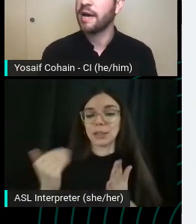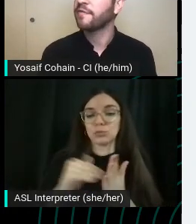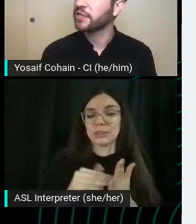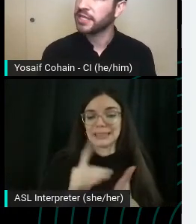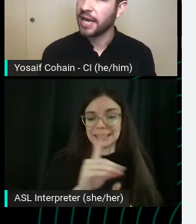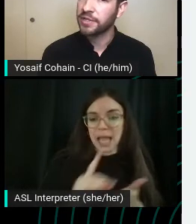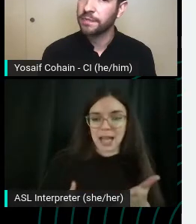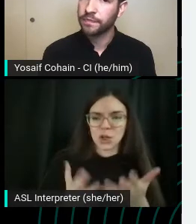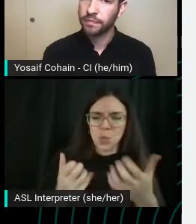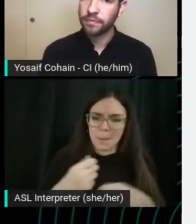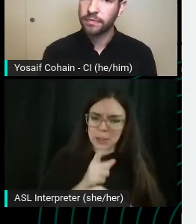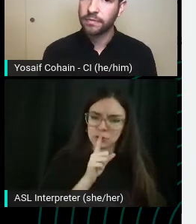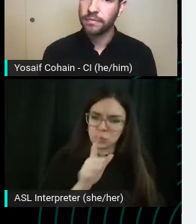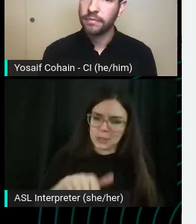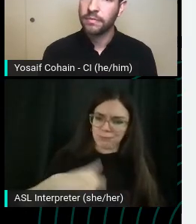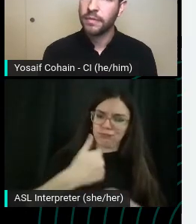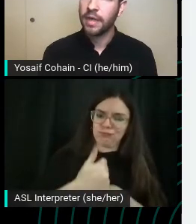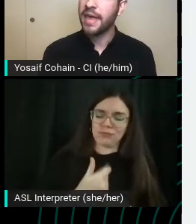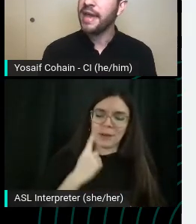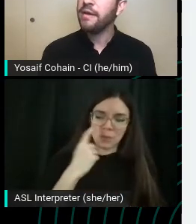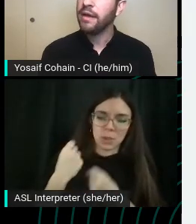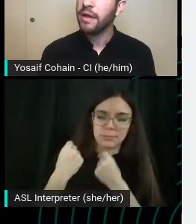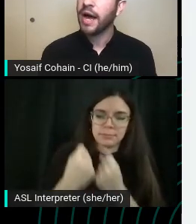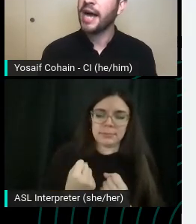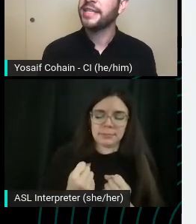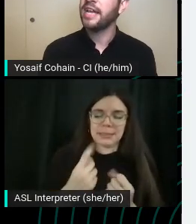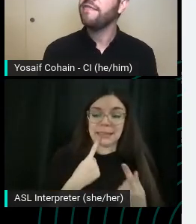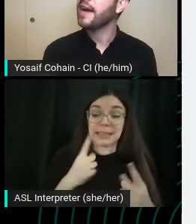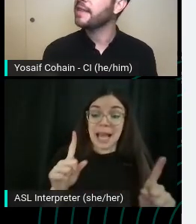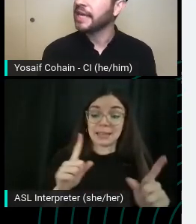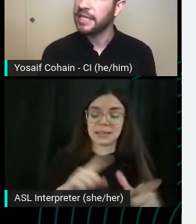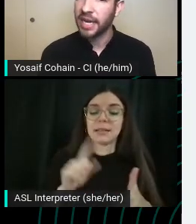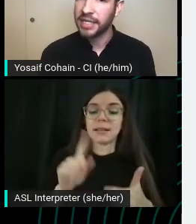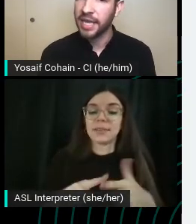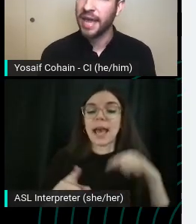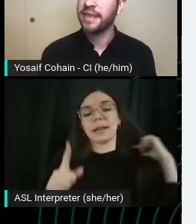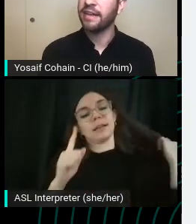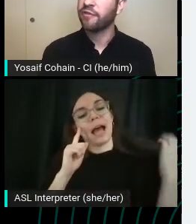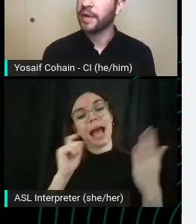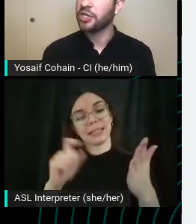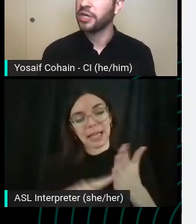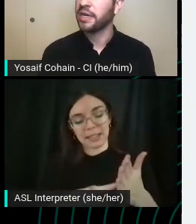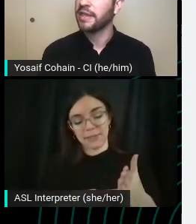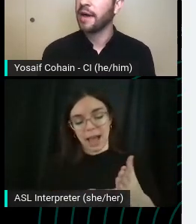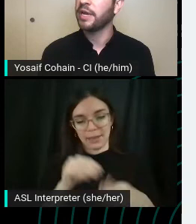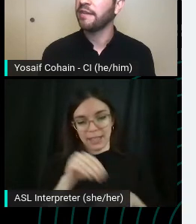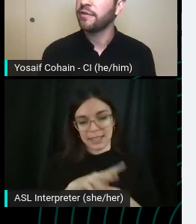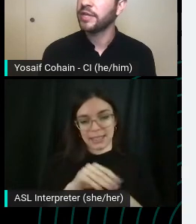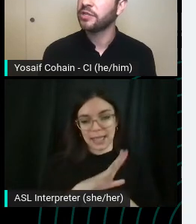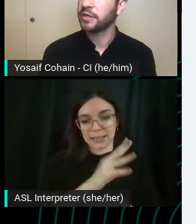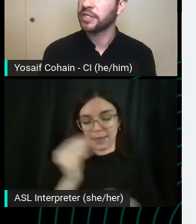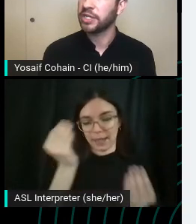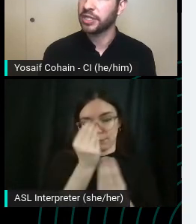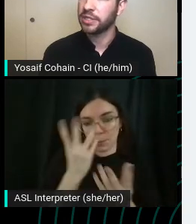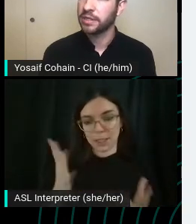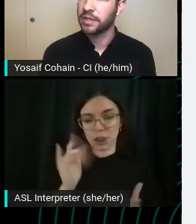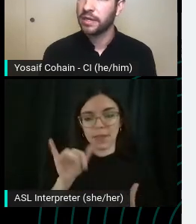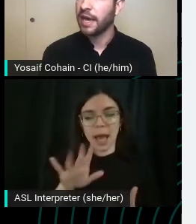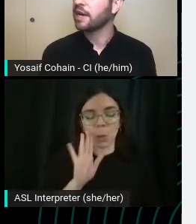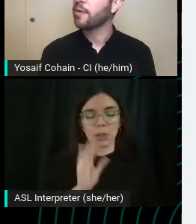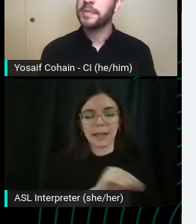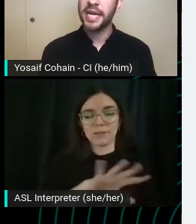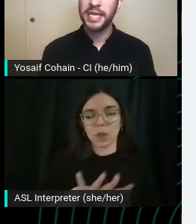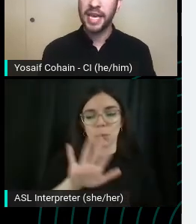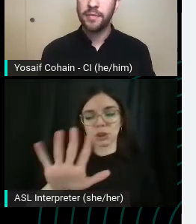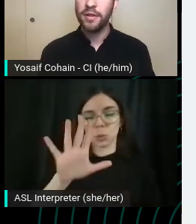best set up for success. Then identify the insights and the information that would influence your decisions.